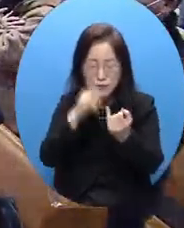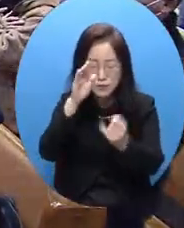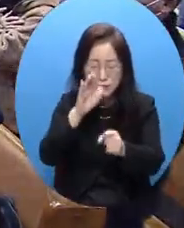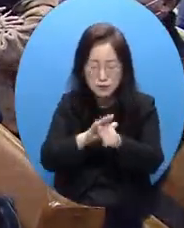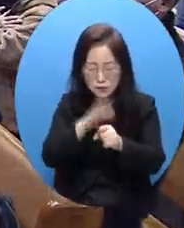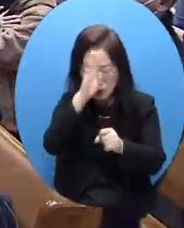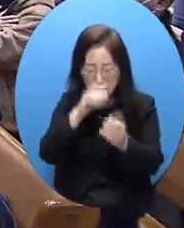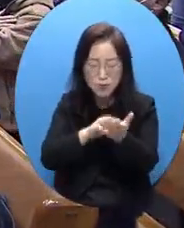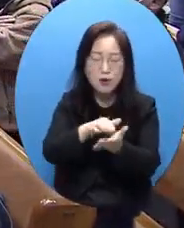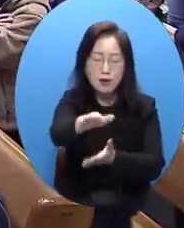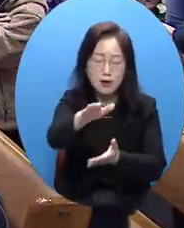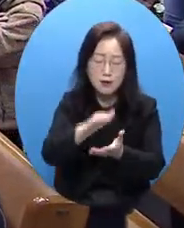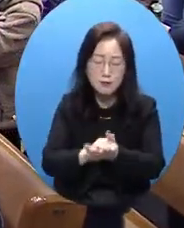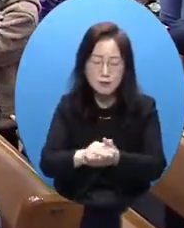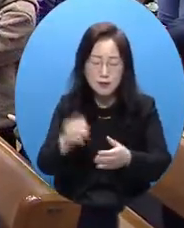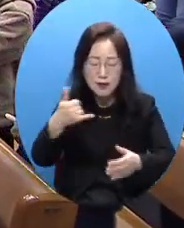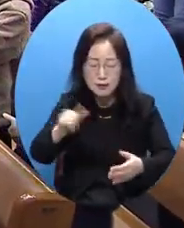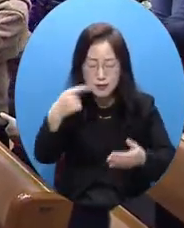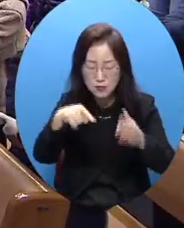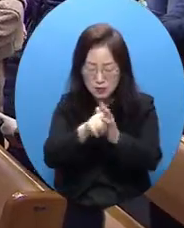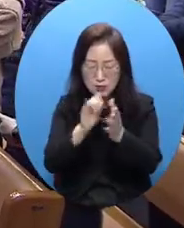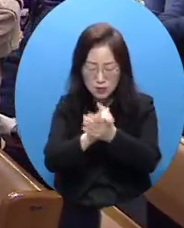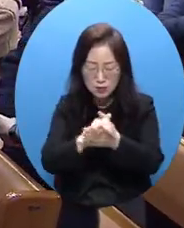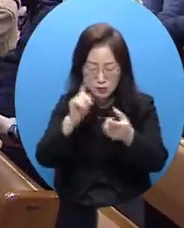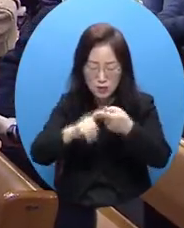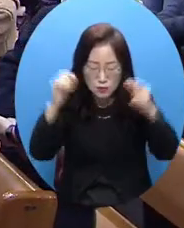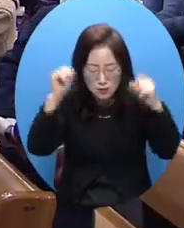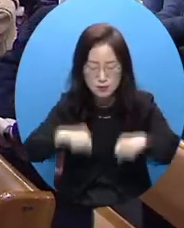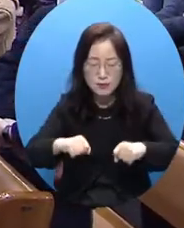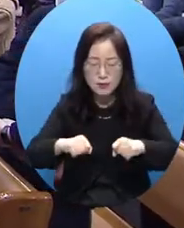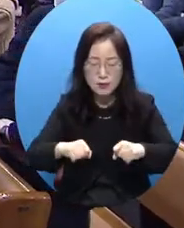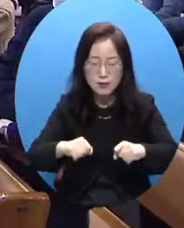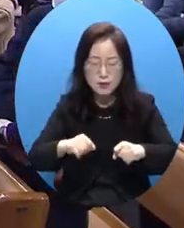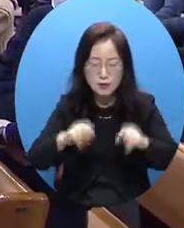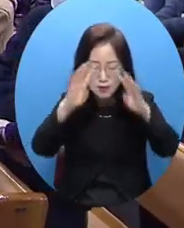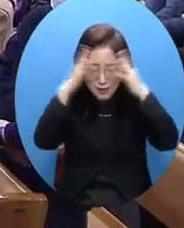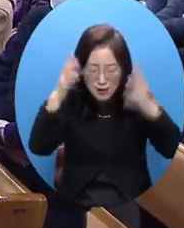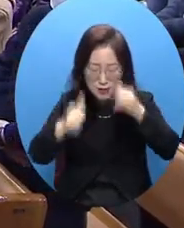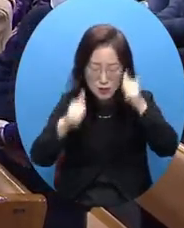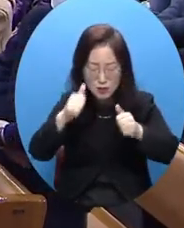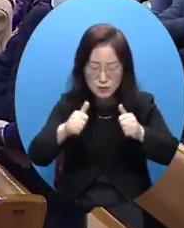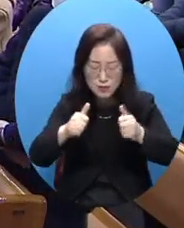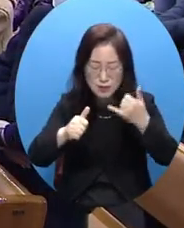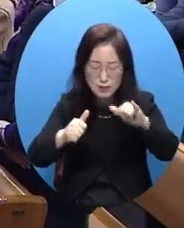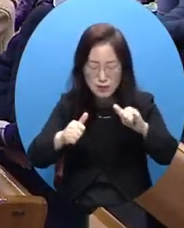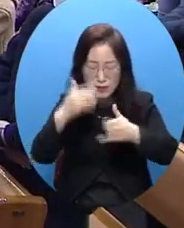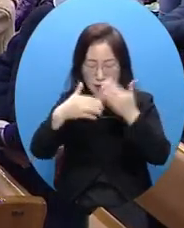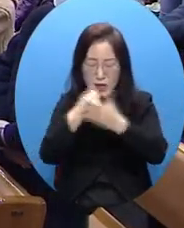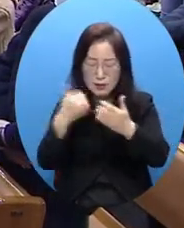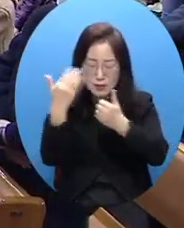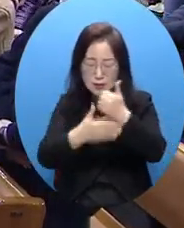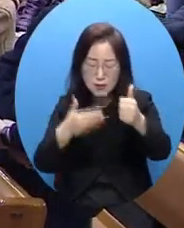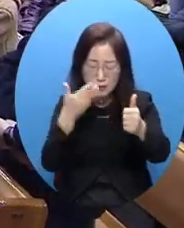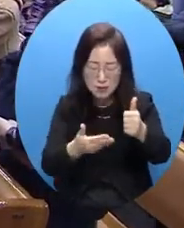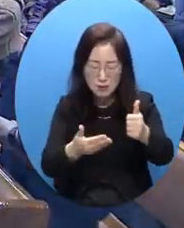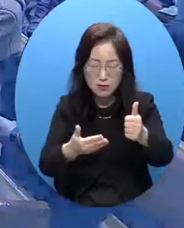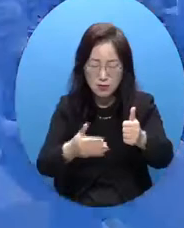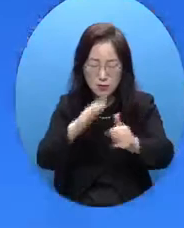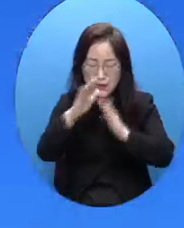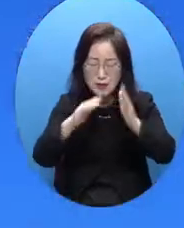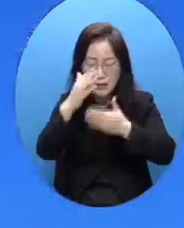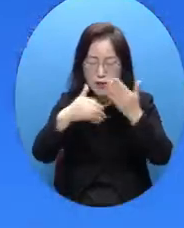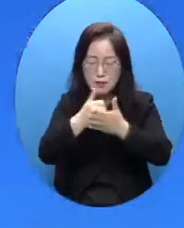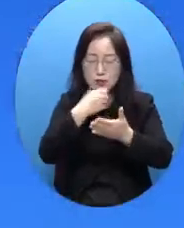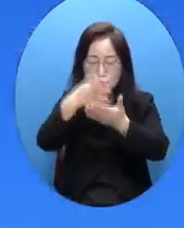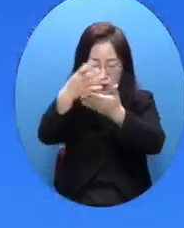incurable diseases and infertility leave me prayer requests of our children be answered and may those who are